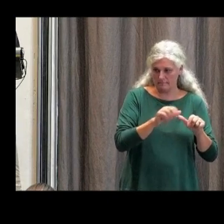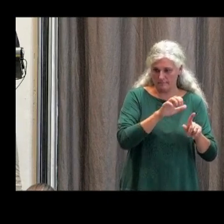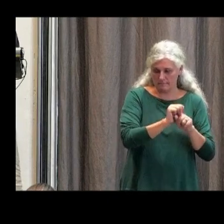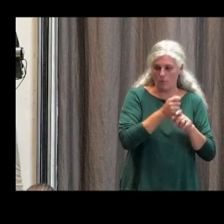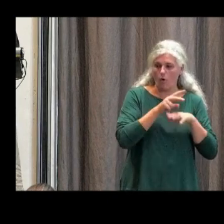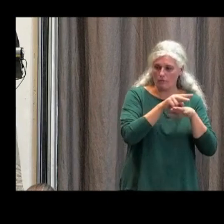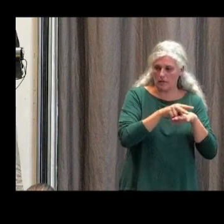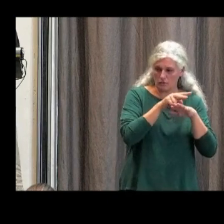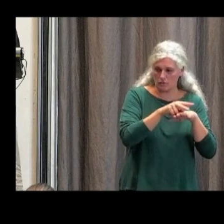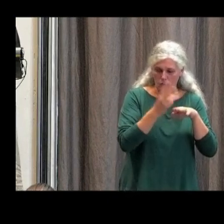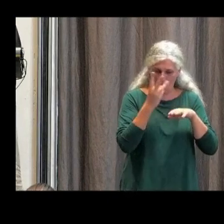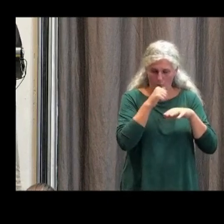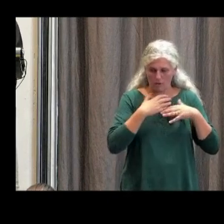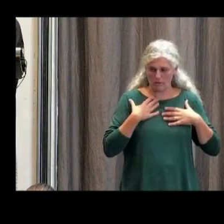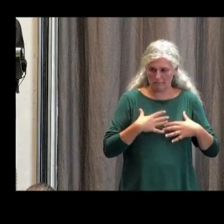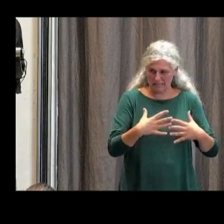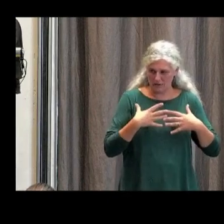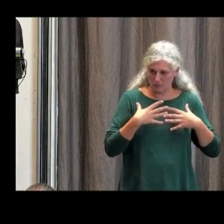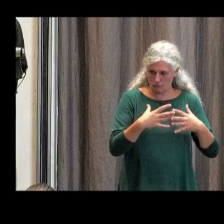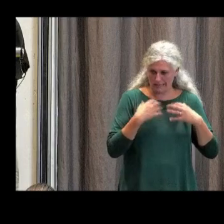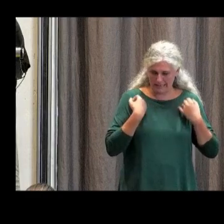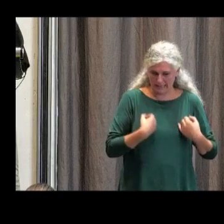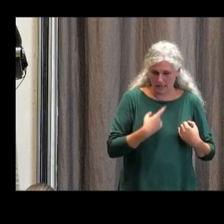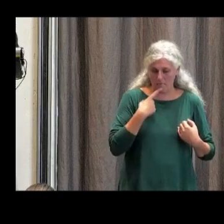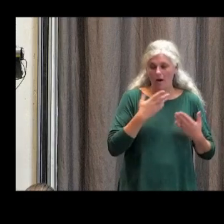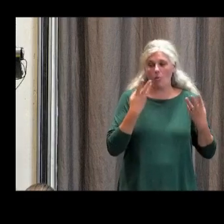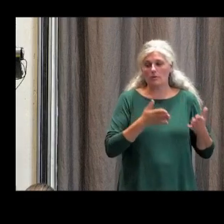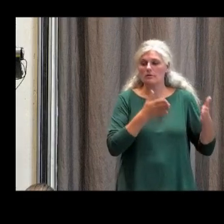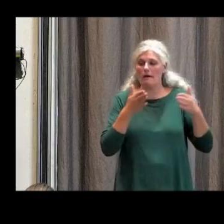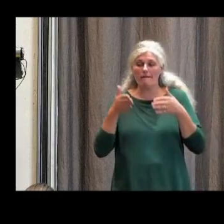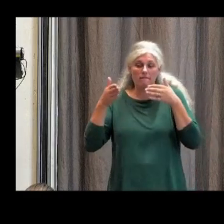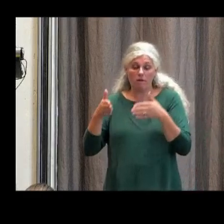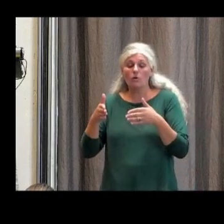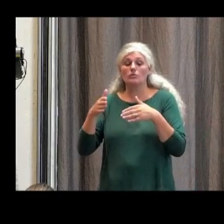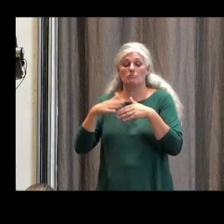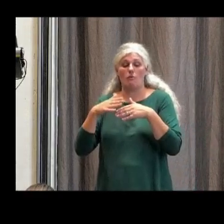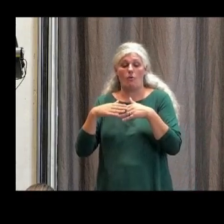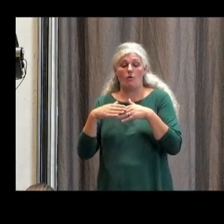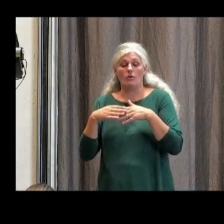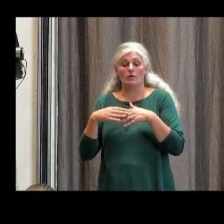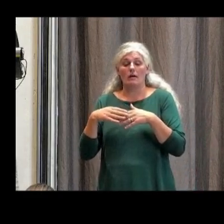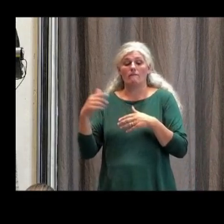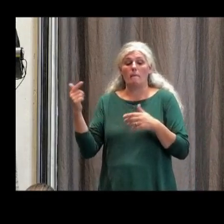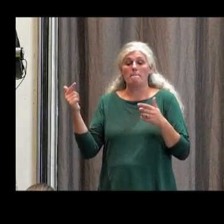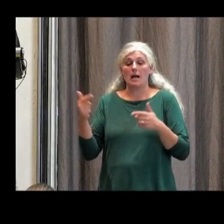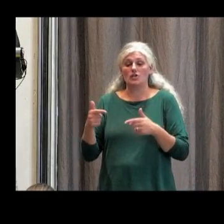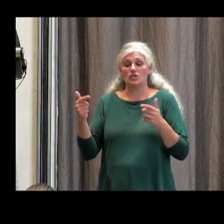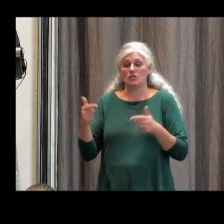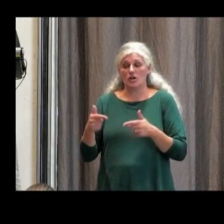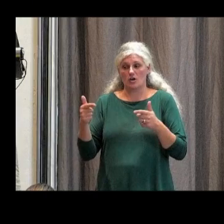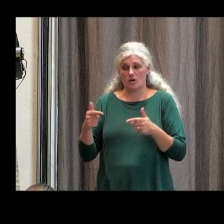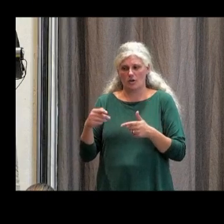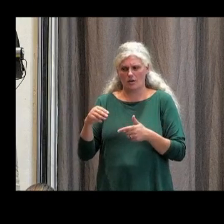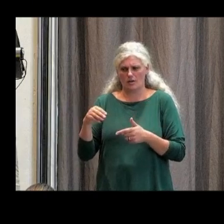monitor respiratory disease. But what I wanted to bring you to is some work that has come out of Manchester. And maybe you've heard